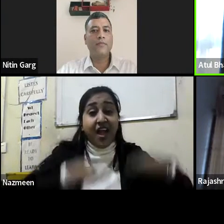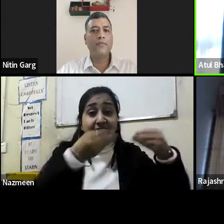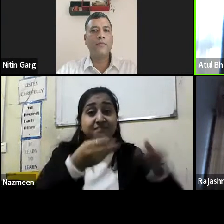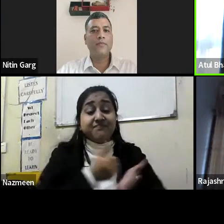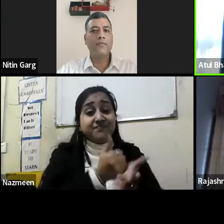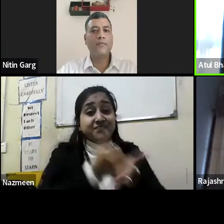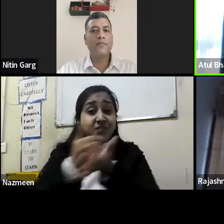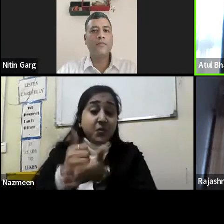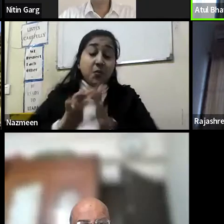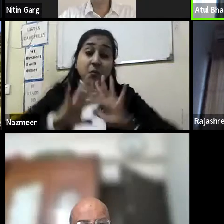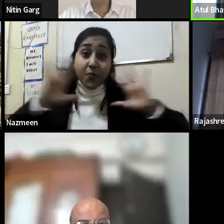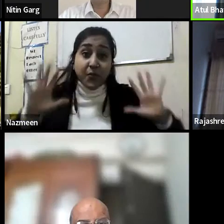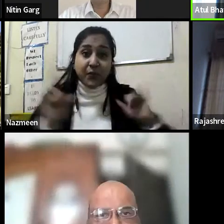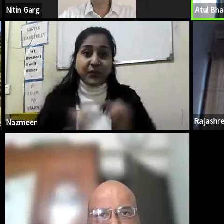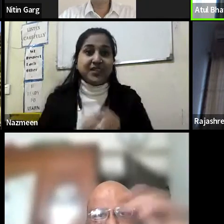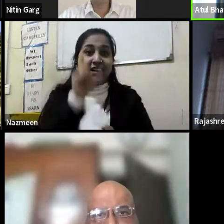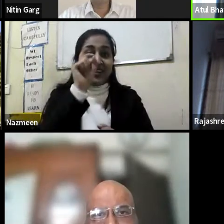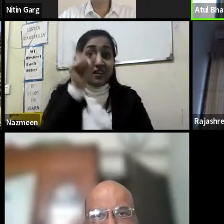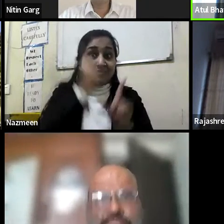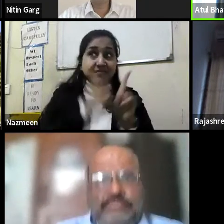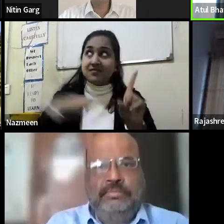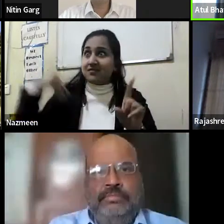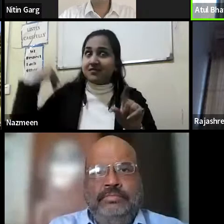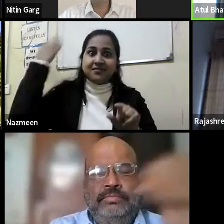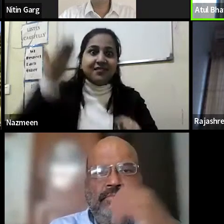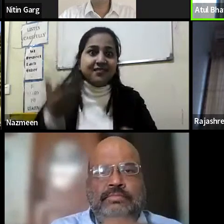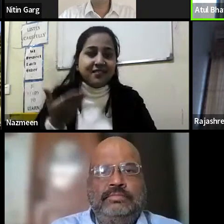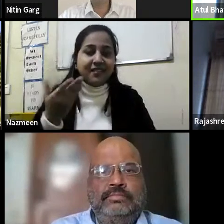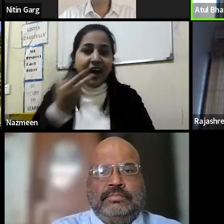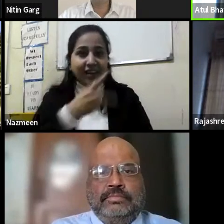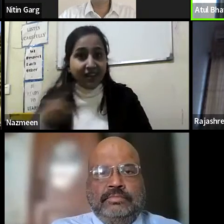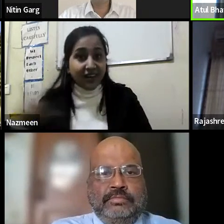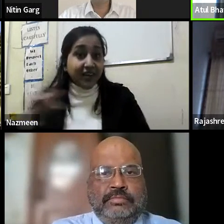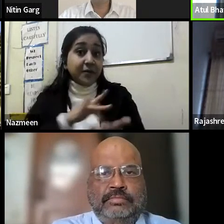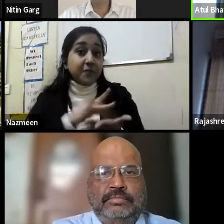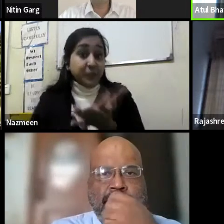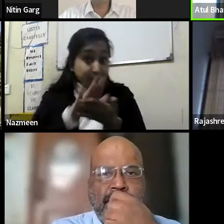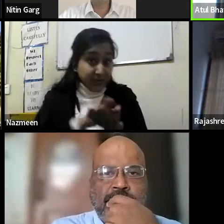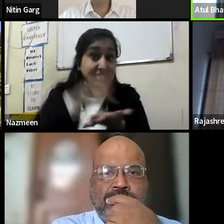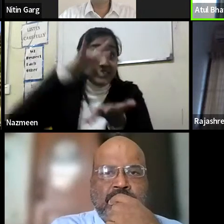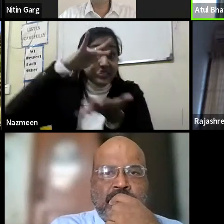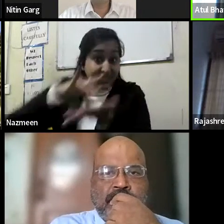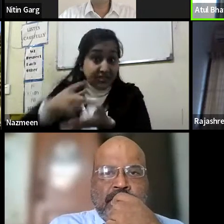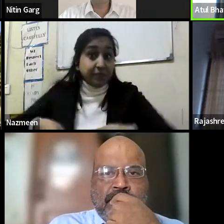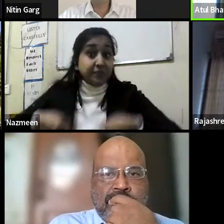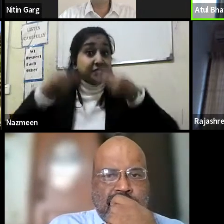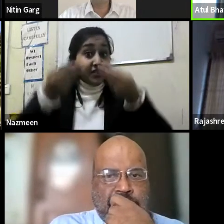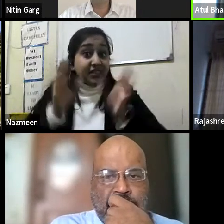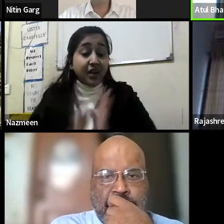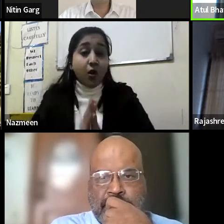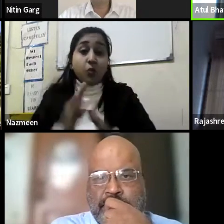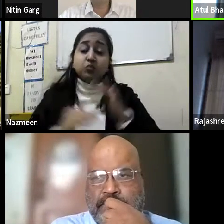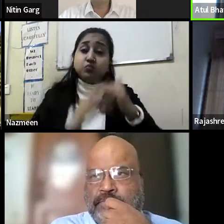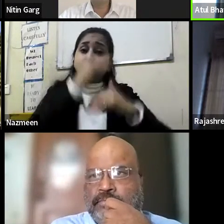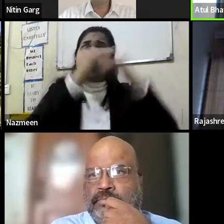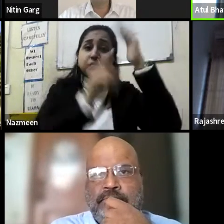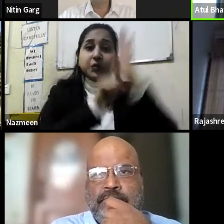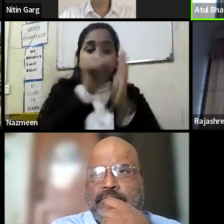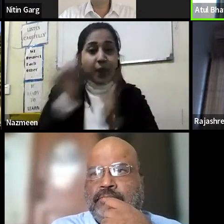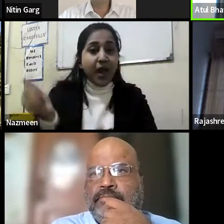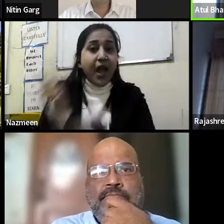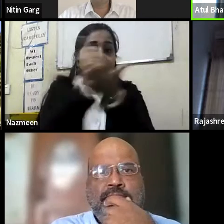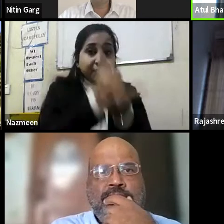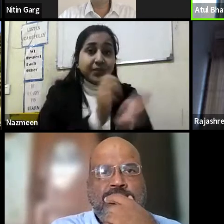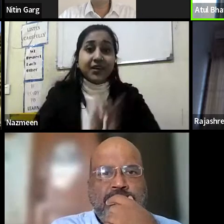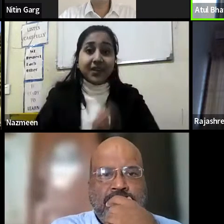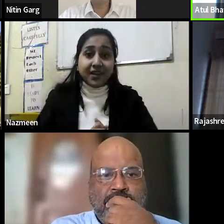he has not only provided Sarthak space to establish itself and grow in the